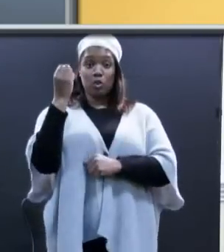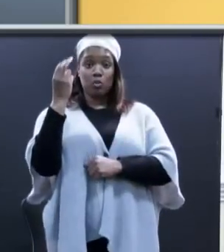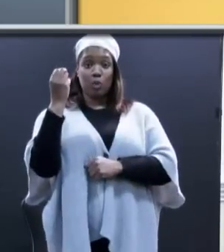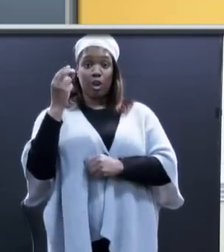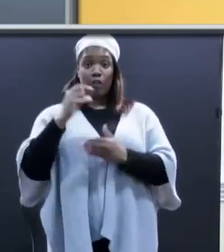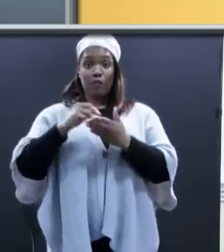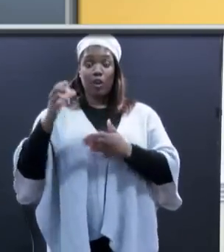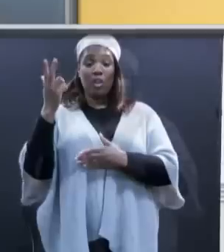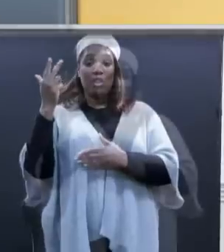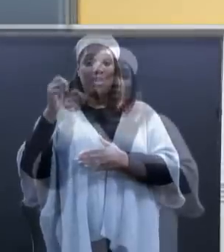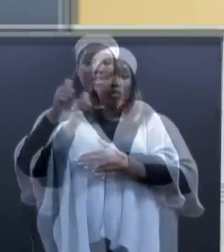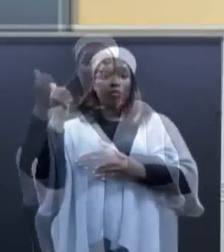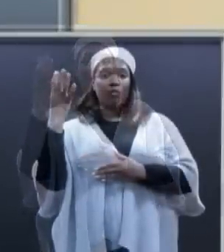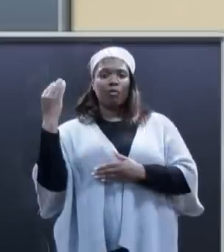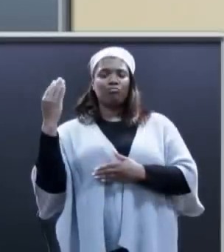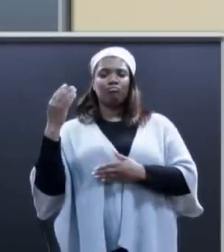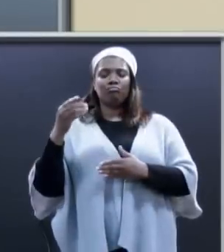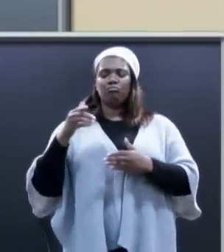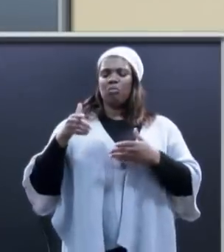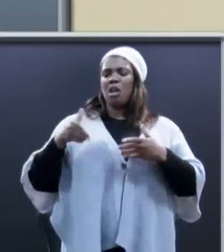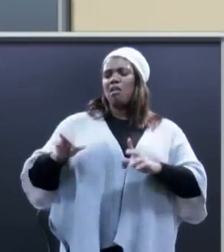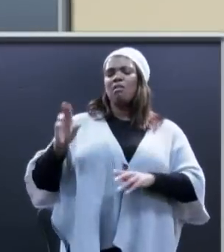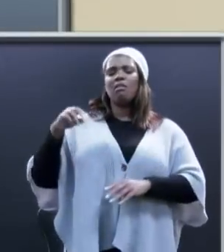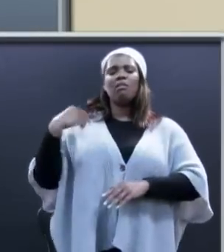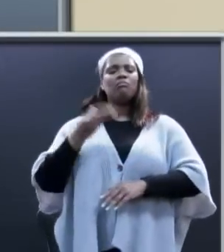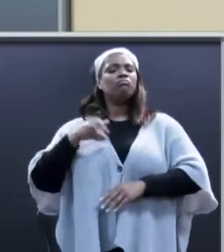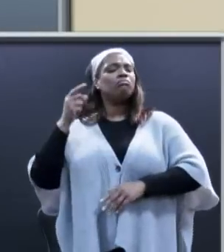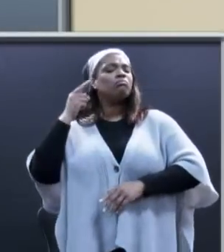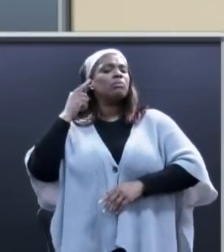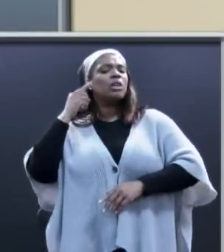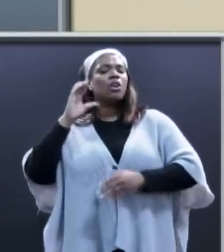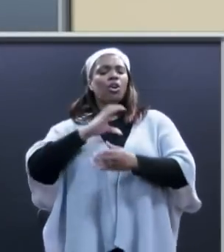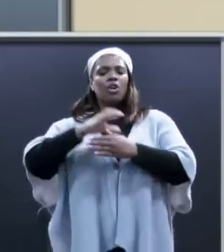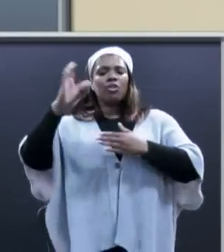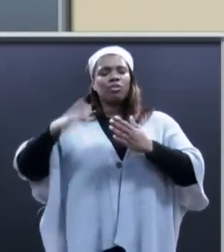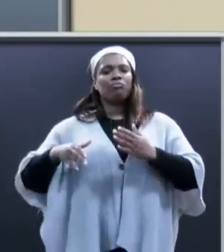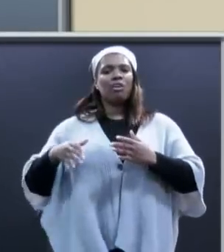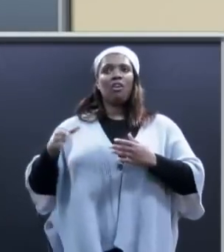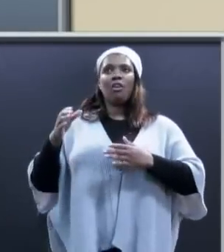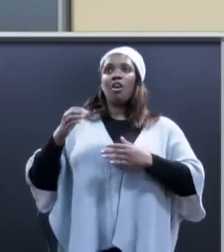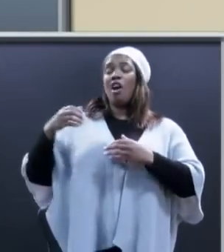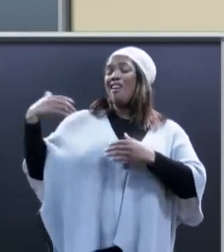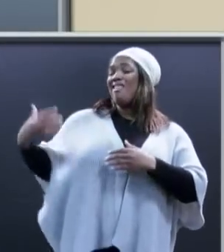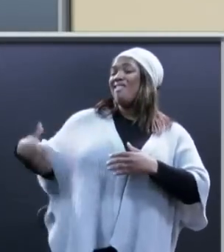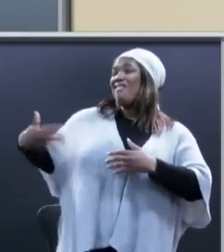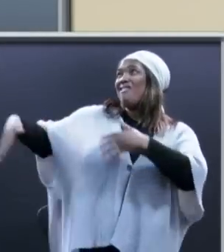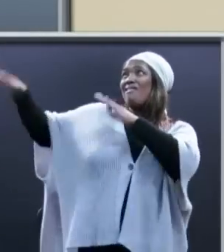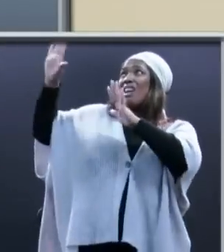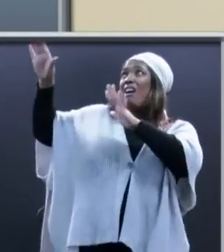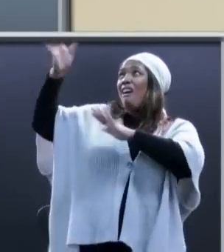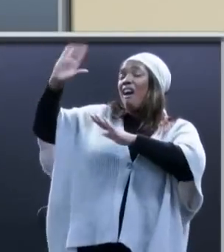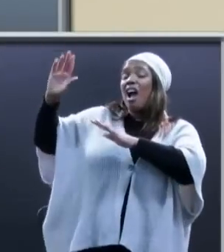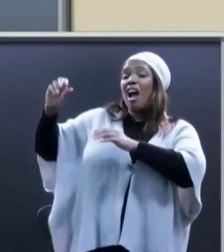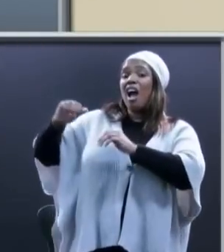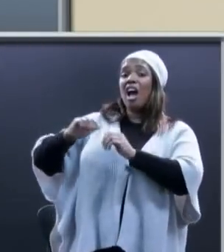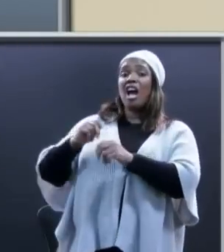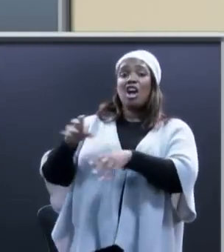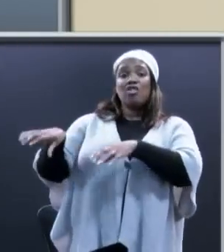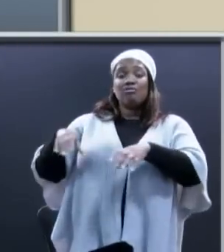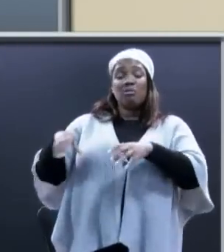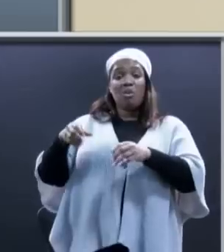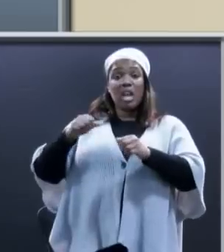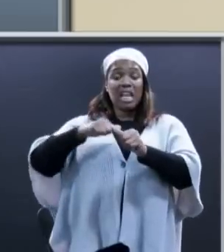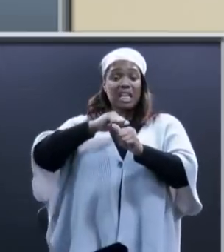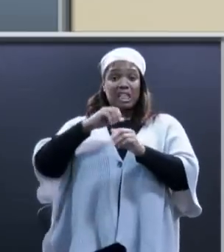14. Go ahead. Let us hear the conclusion of the whole matter. Fear God and keep his commandments, for this is the whole duty